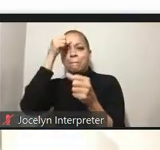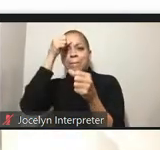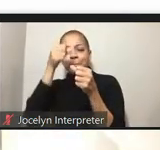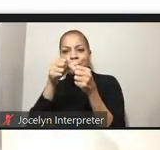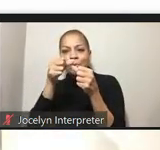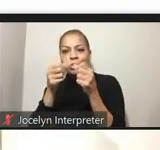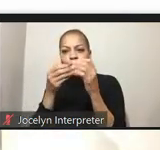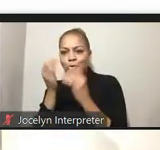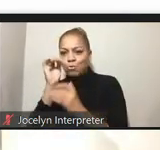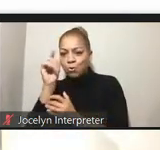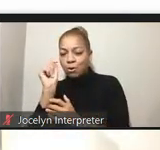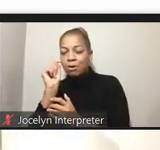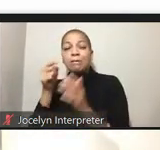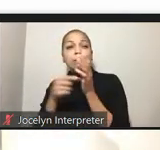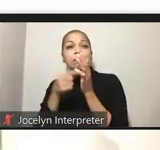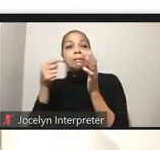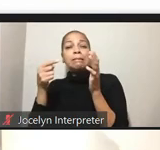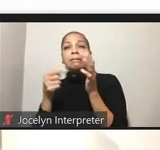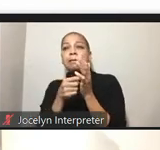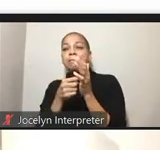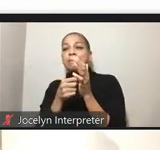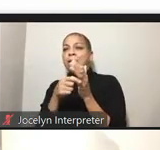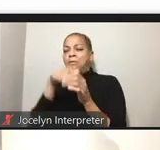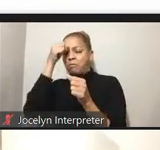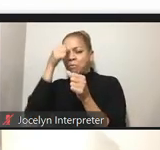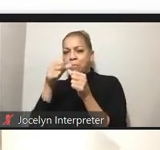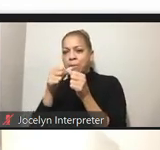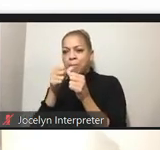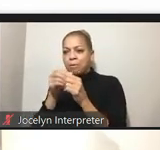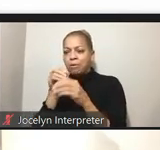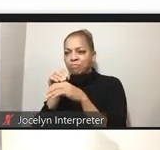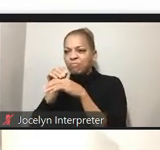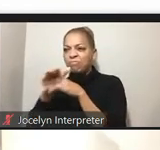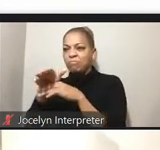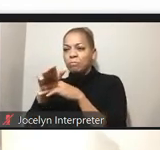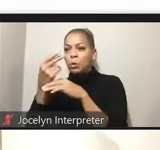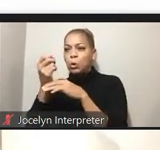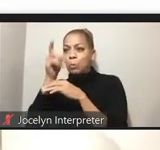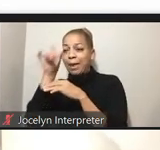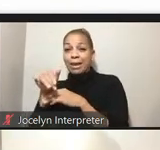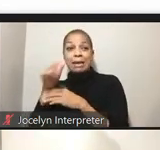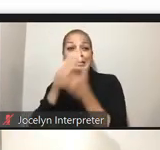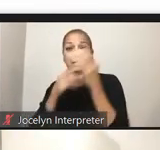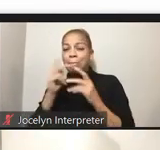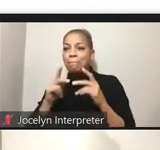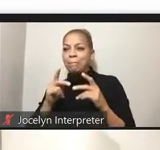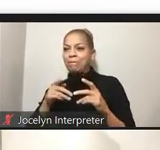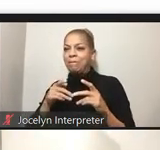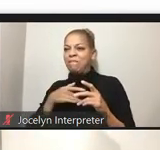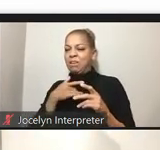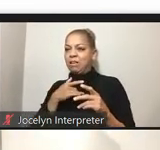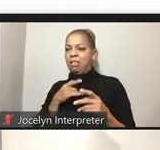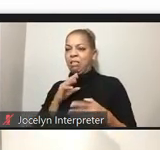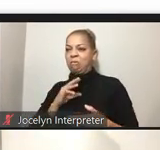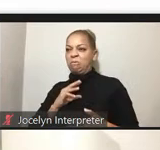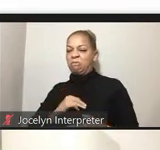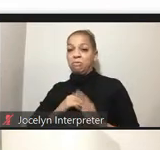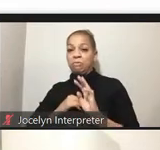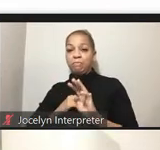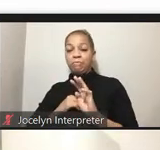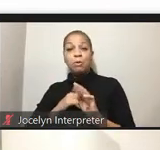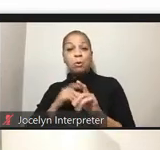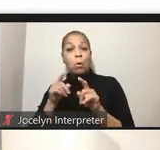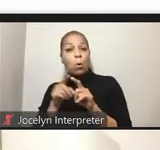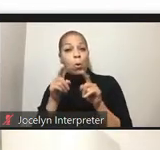Sometimes those memories reinscribe humanity onto those who have been stripped of it. Other times, this refashioning contributes